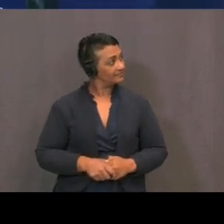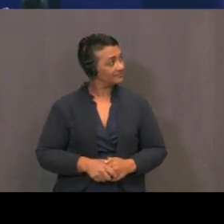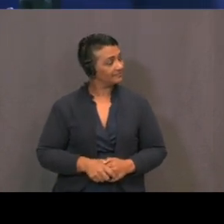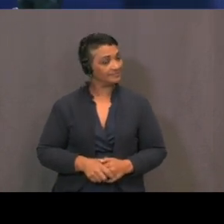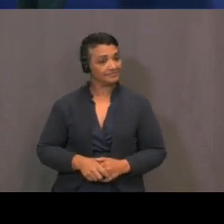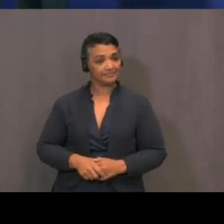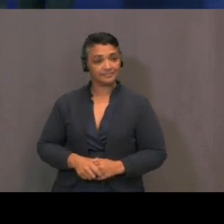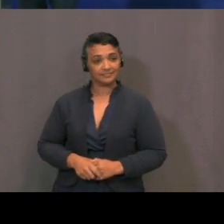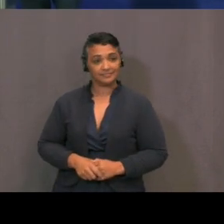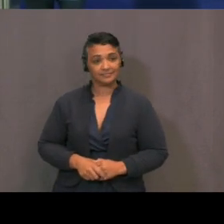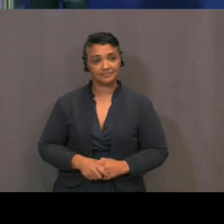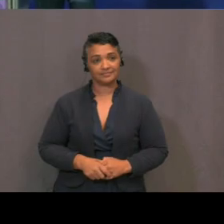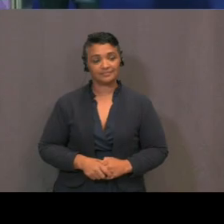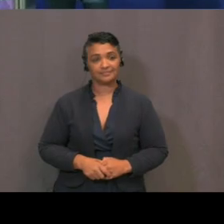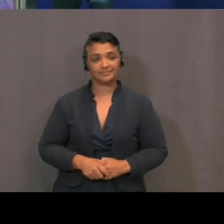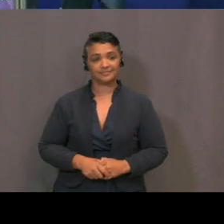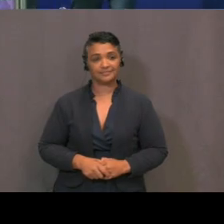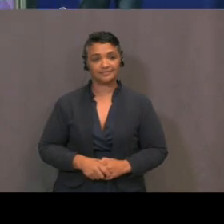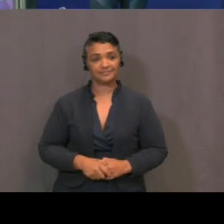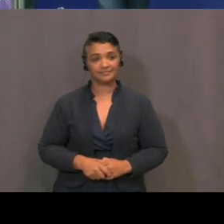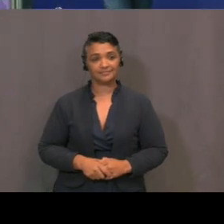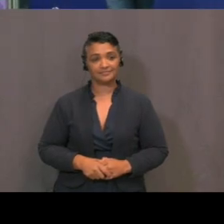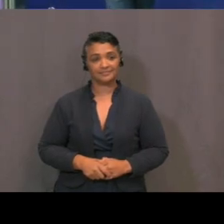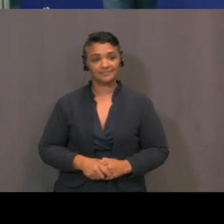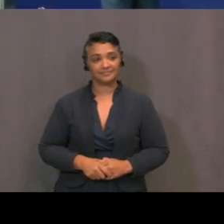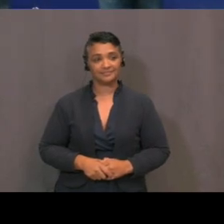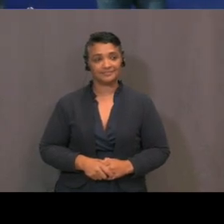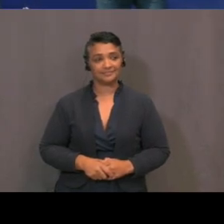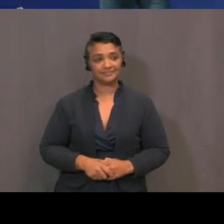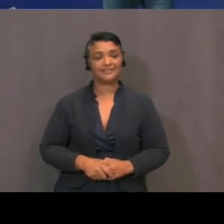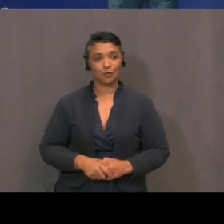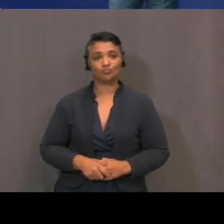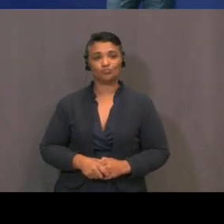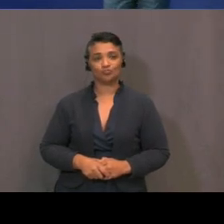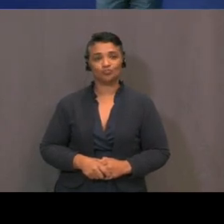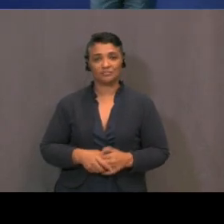Huh? Okay, let's see if we can get to, well, we're getting to 300 already.